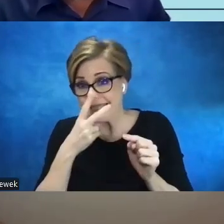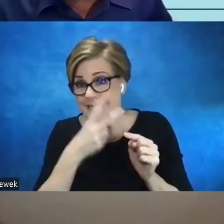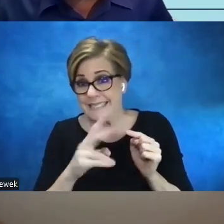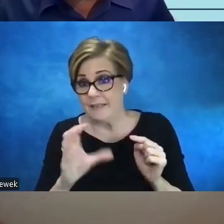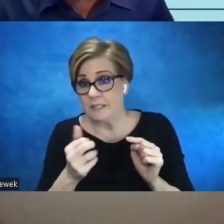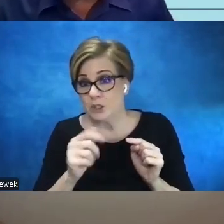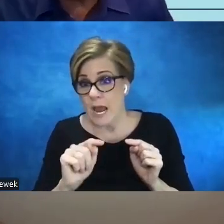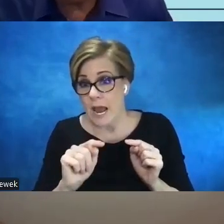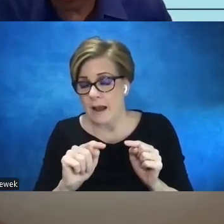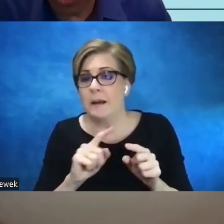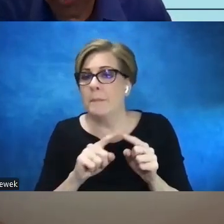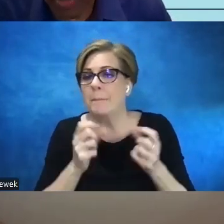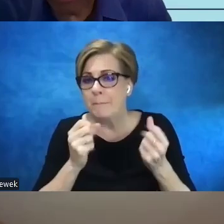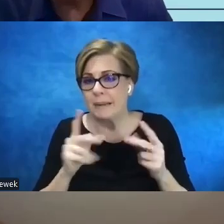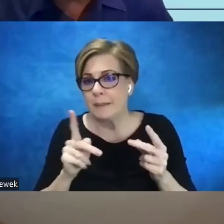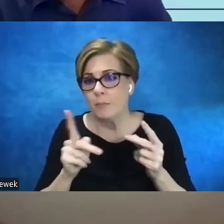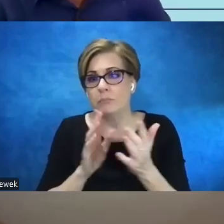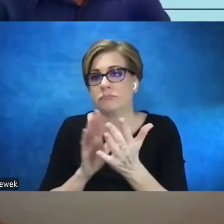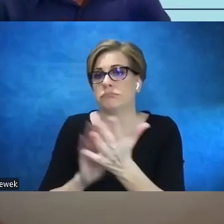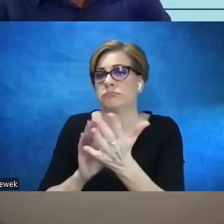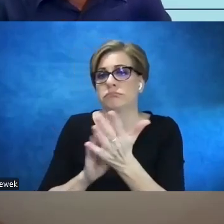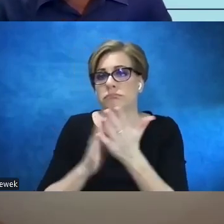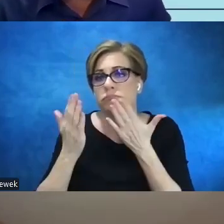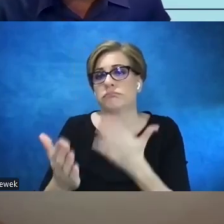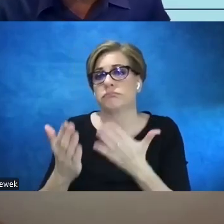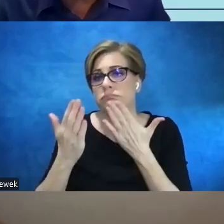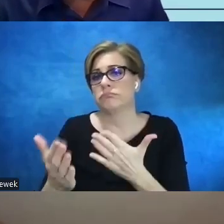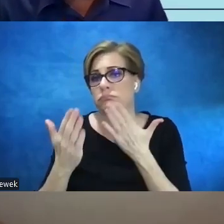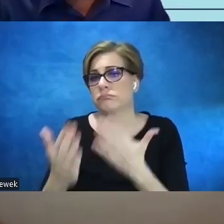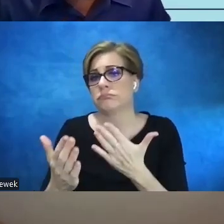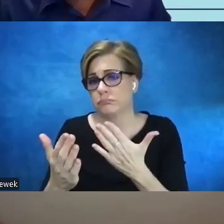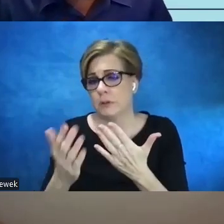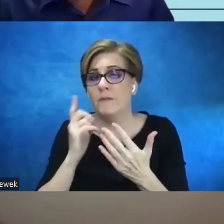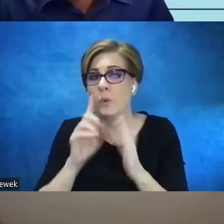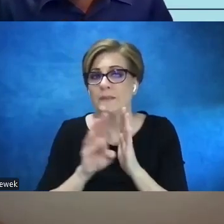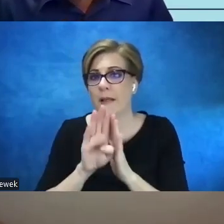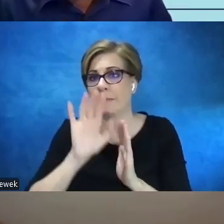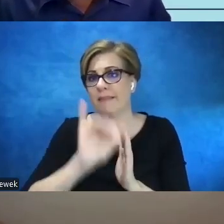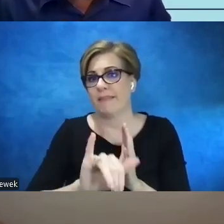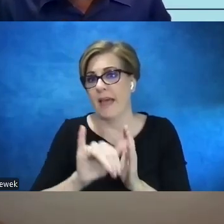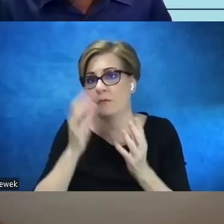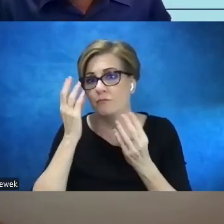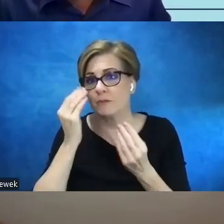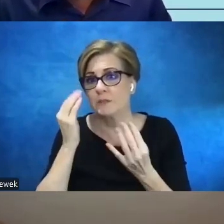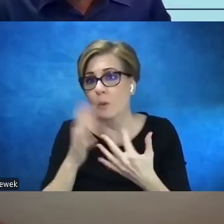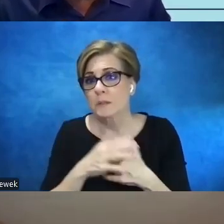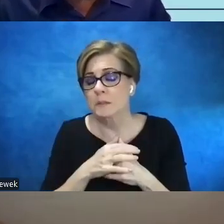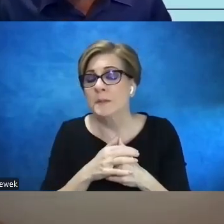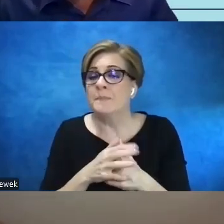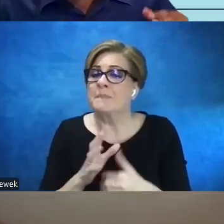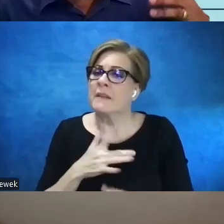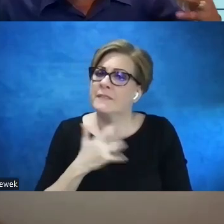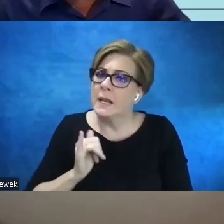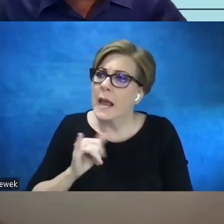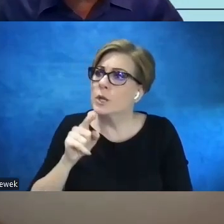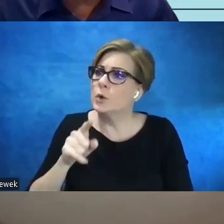lot of thanks to you for placing the resource in. I think what you've done is you've opened a lot of perspectives of individuals